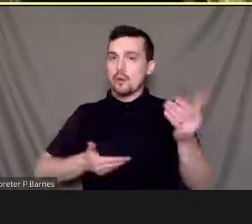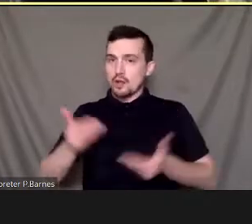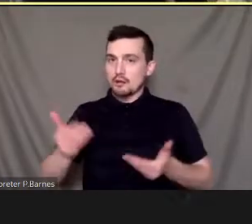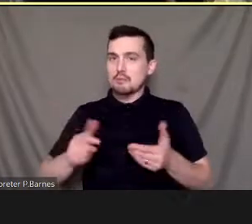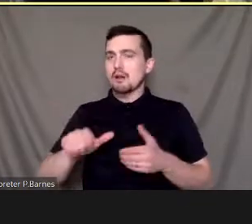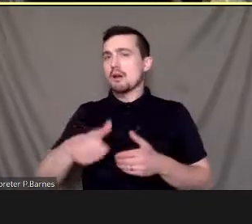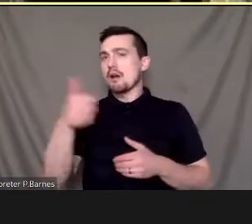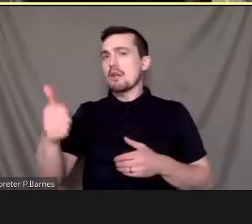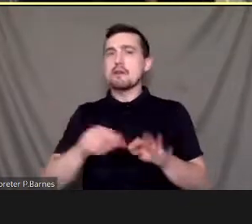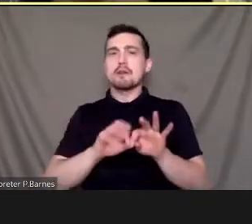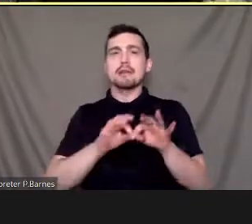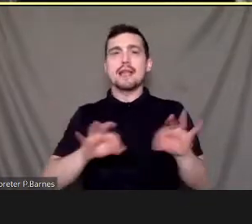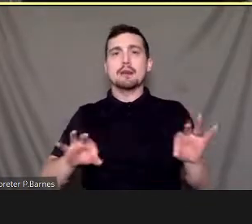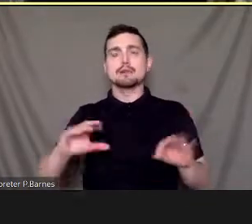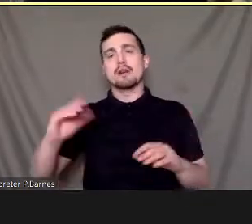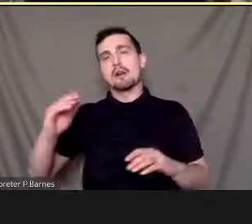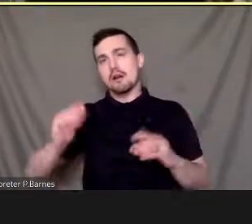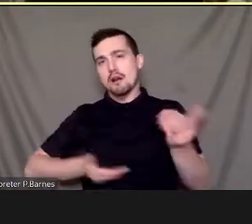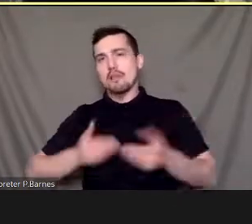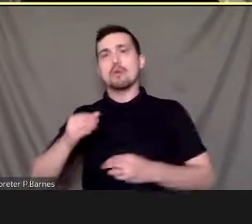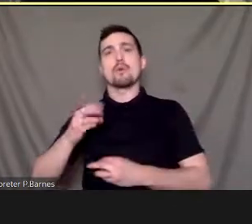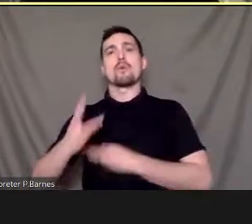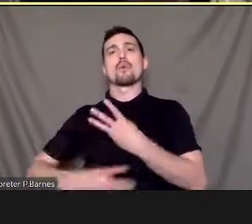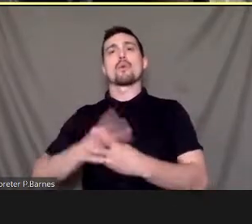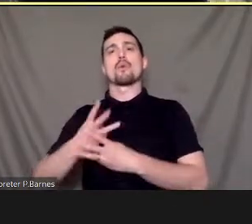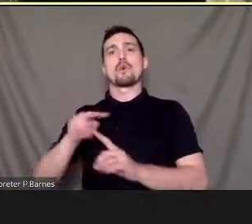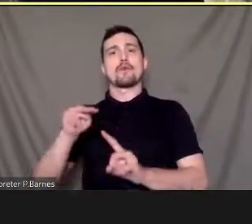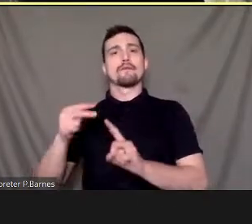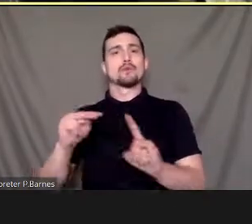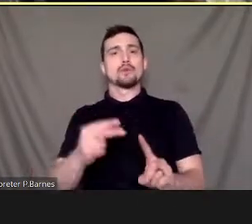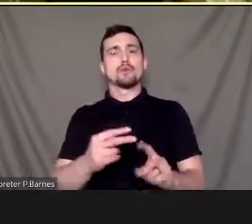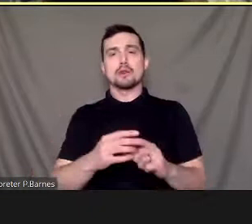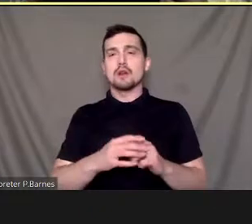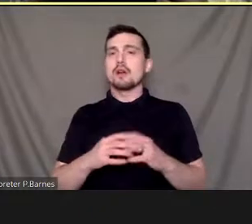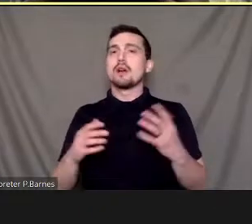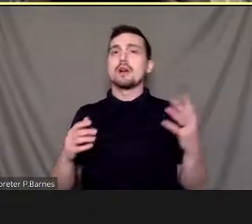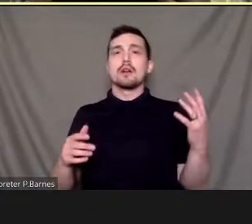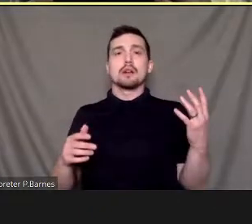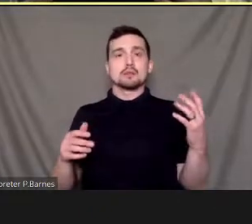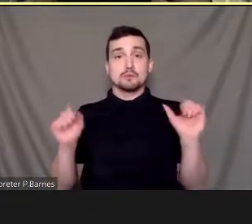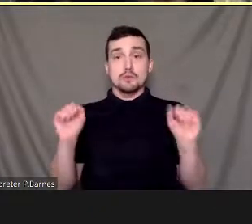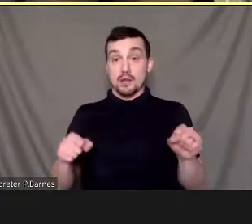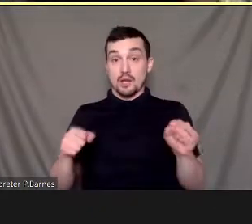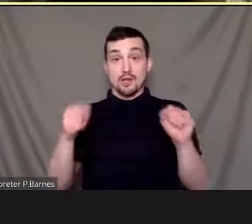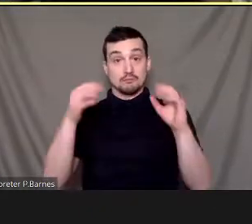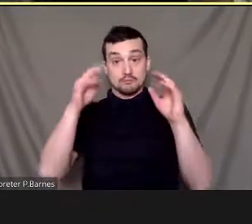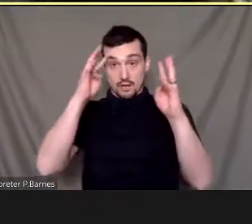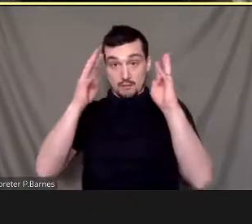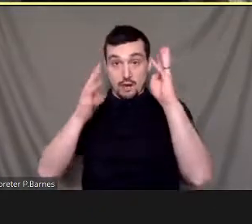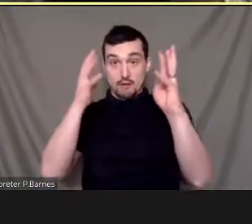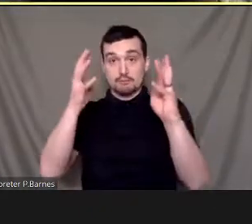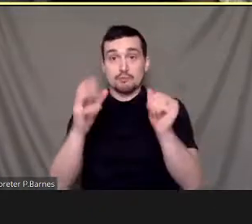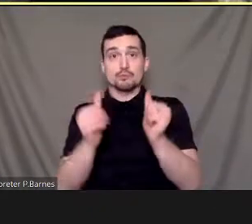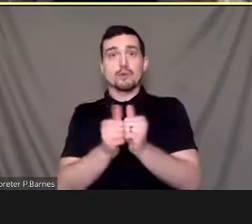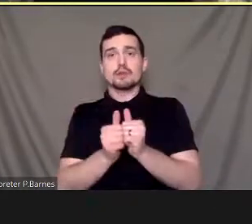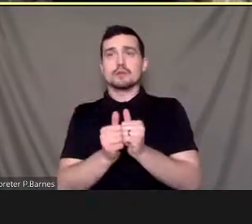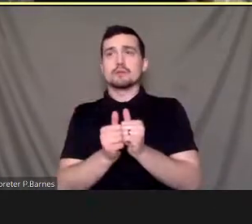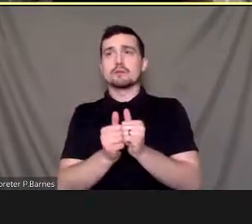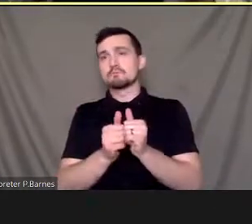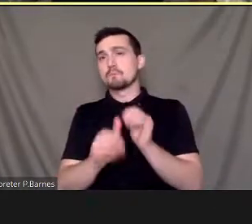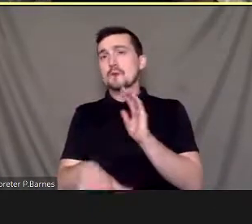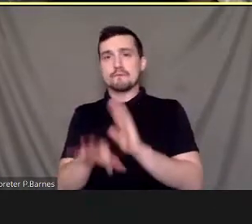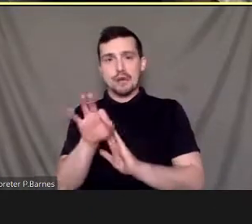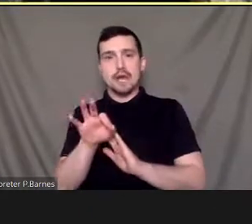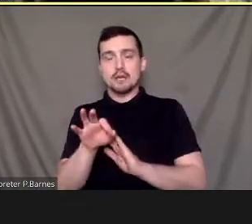epistemologies and languages into writing spaces, we can sometimes come up with, we find a lot of